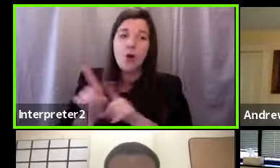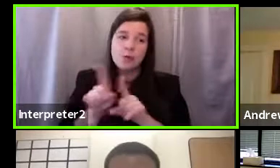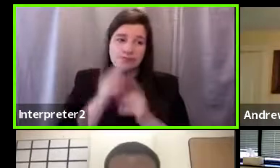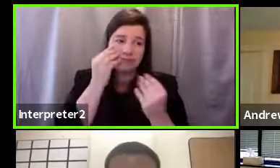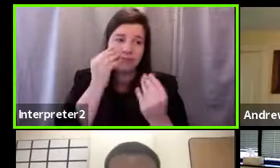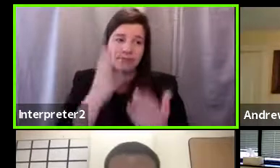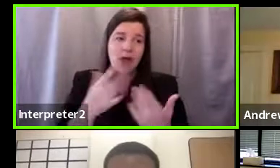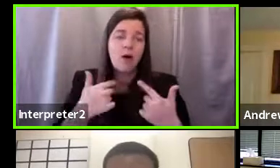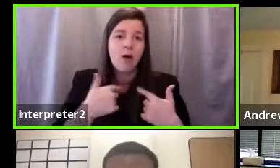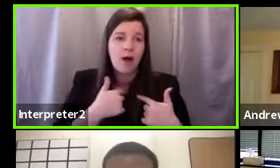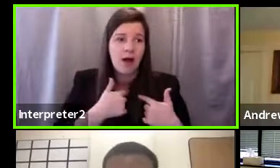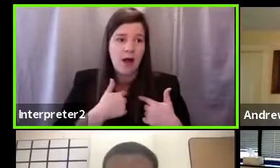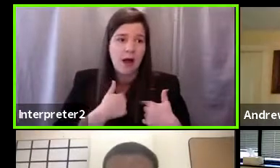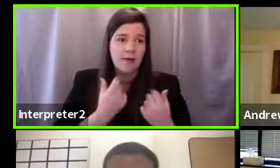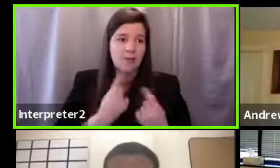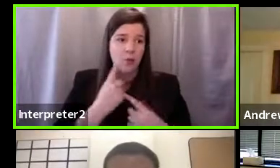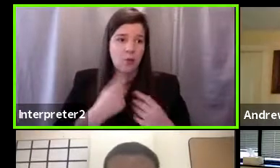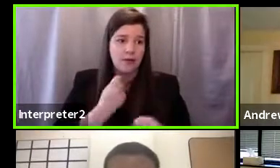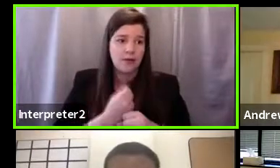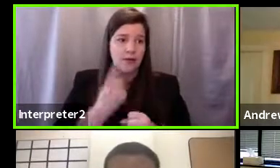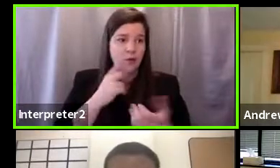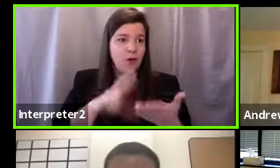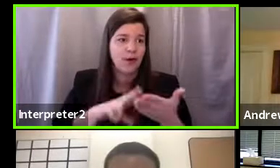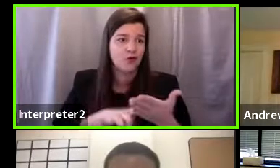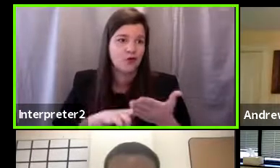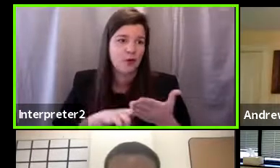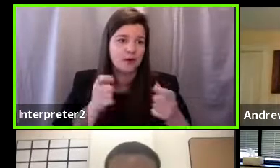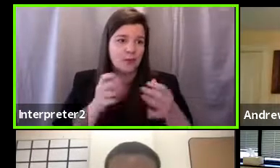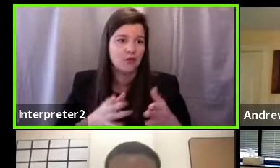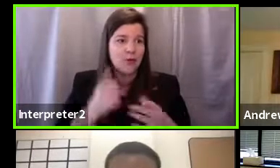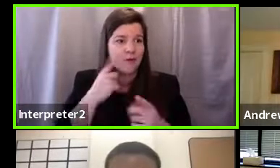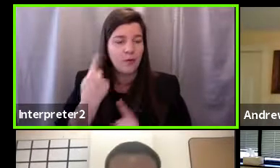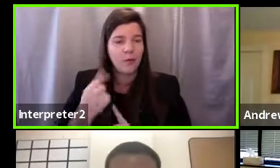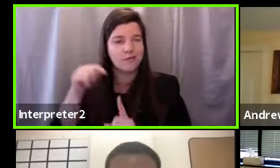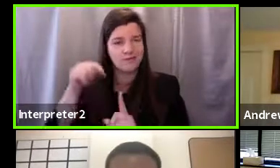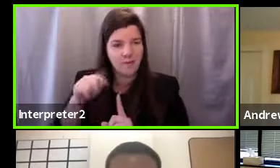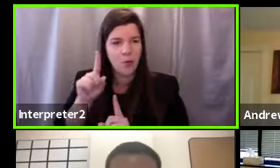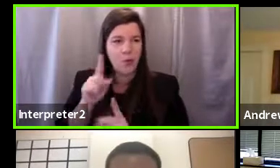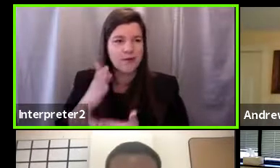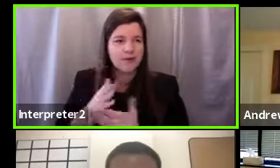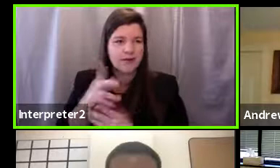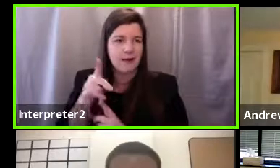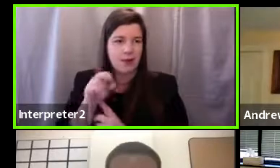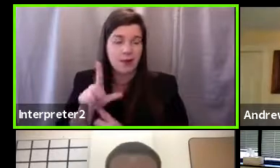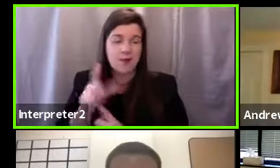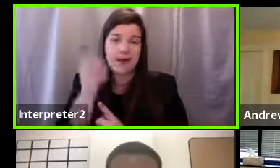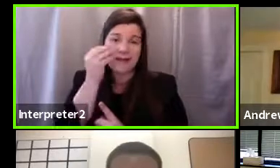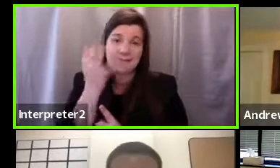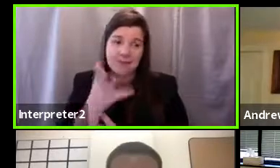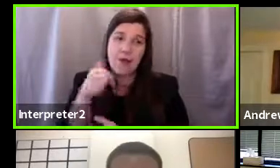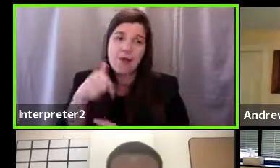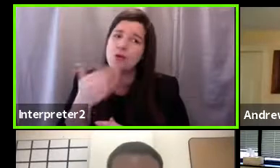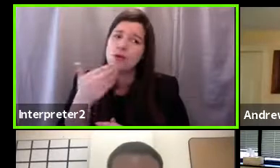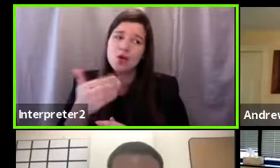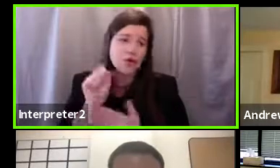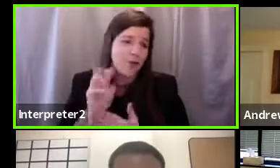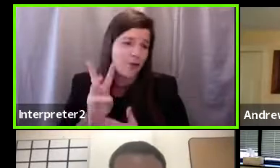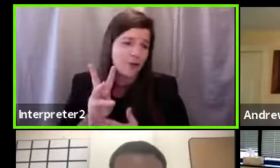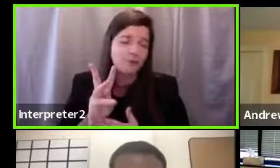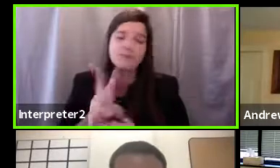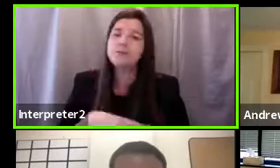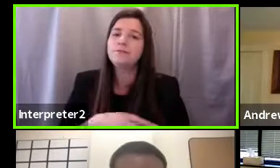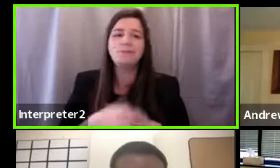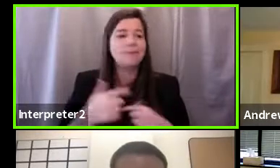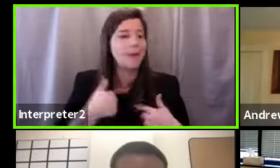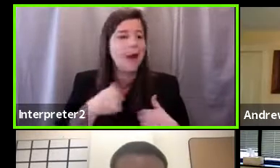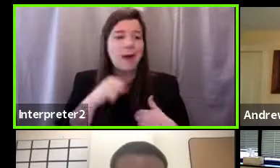a year as the contract manager for the One Stop Portal, and I can tell you that it's a good platform. I certainly am not speaking